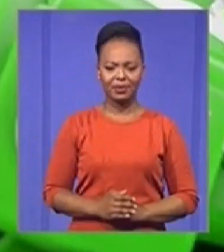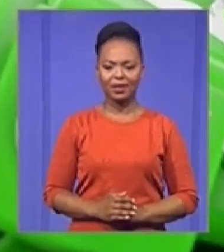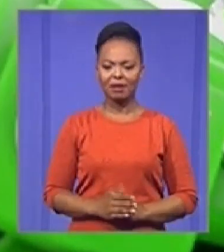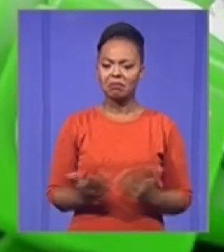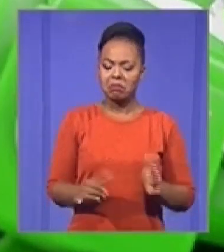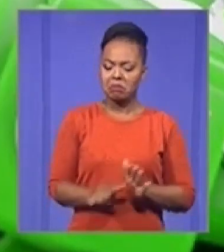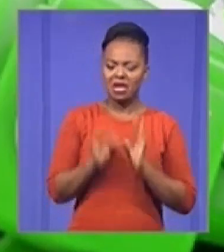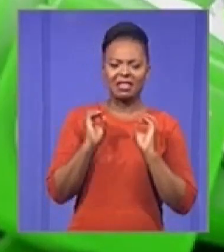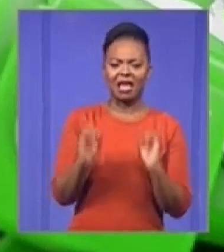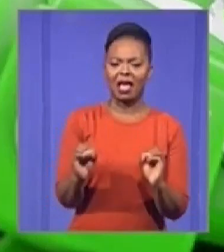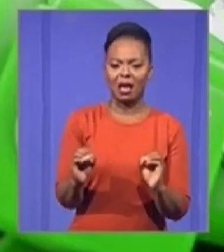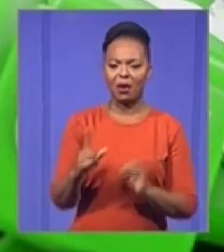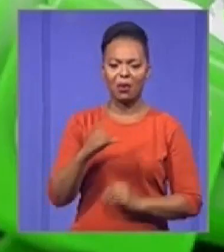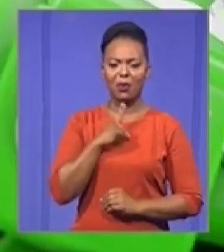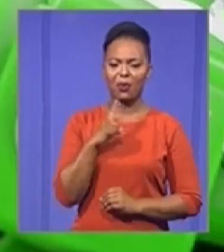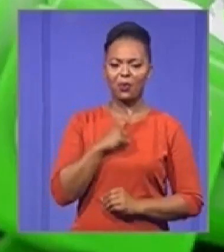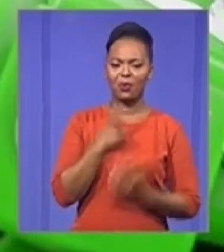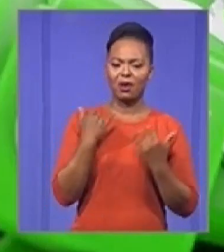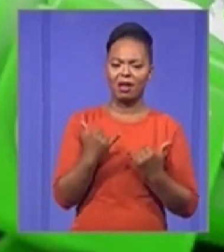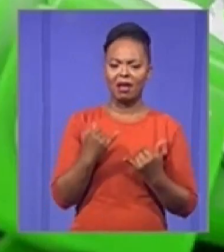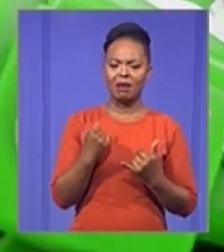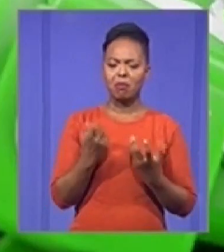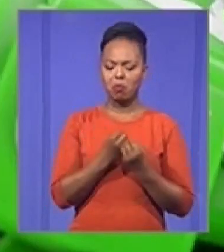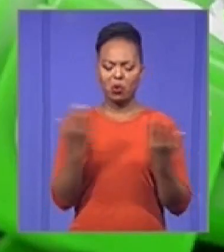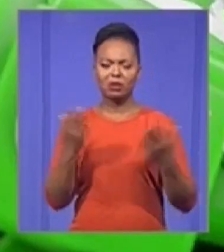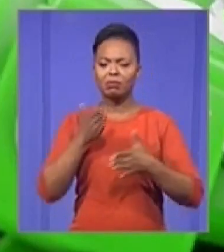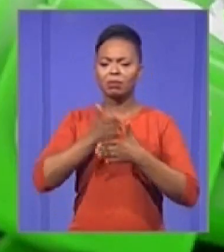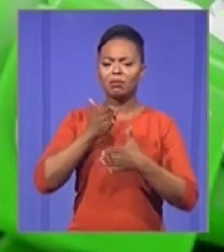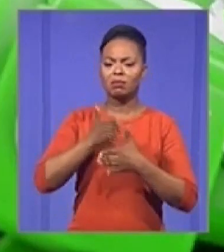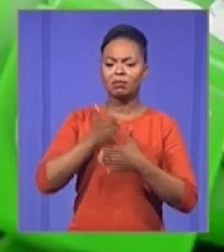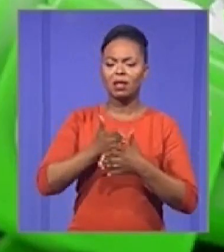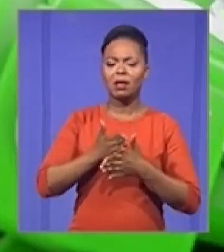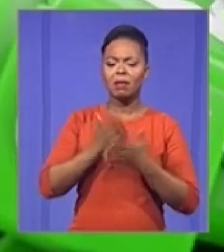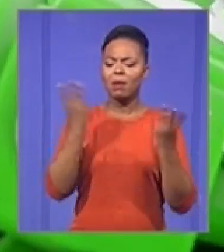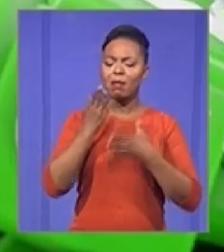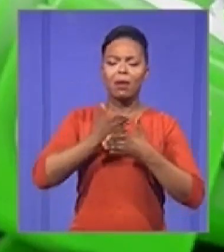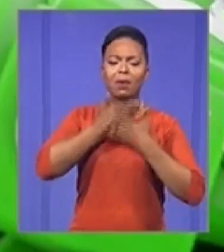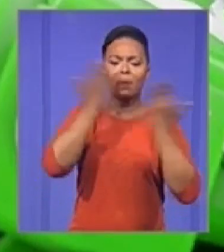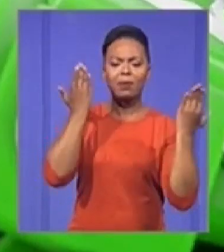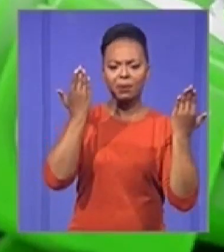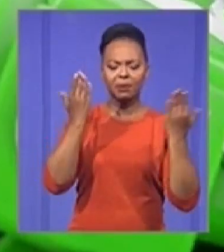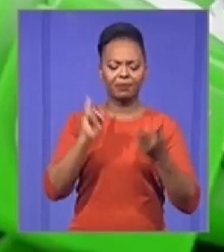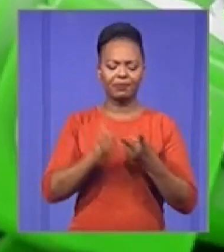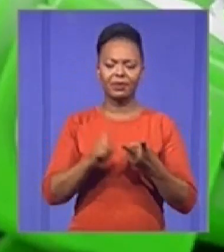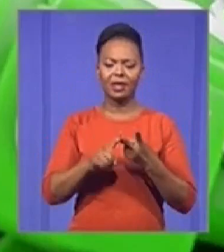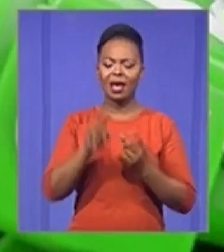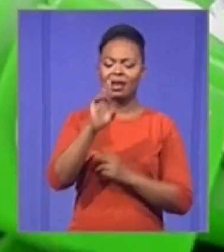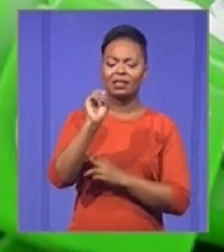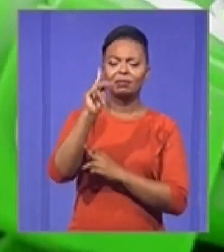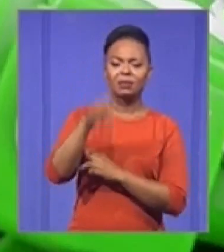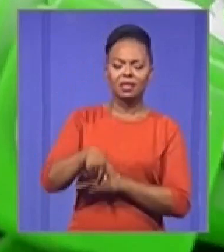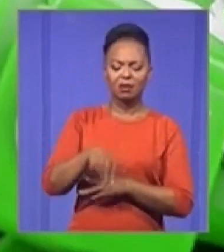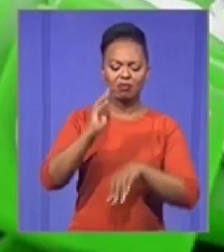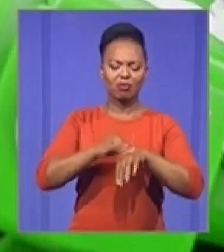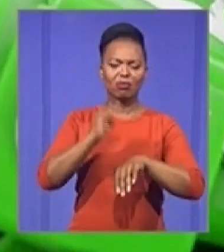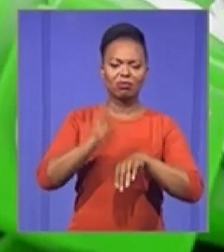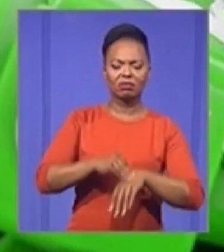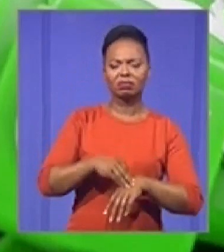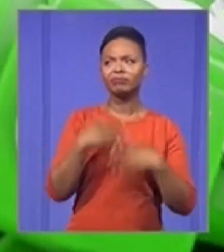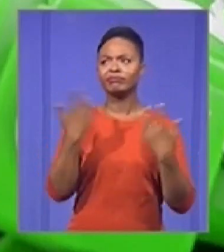o sheba re santsana re na le tlhokego ya mesebetsi re santsana re na le mathata a di-RDP re santsana